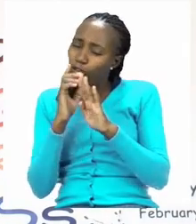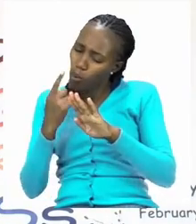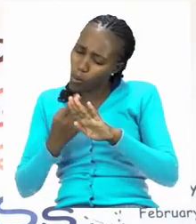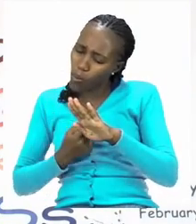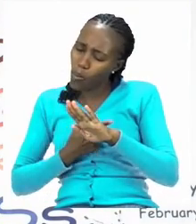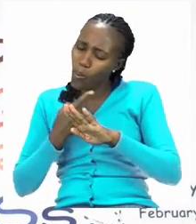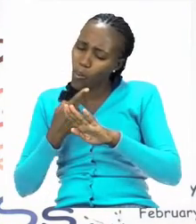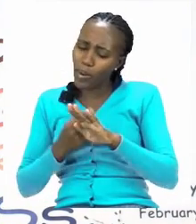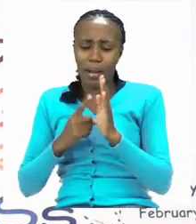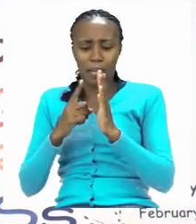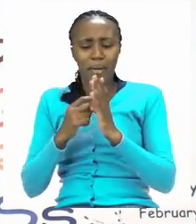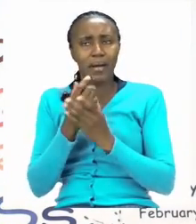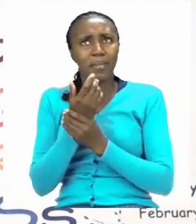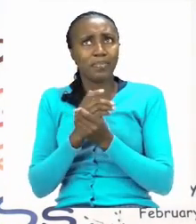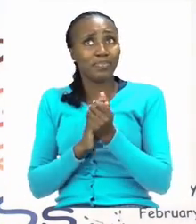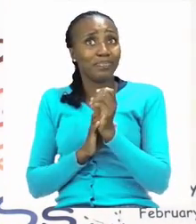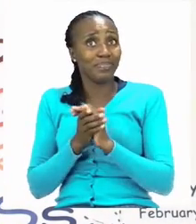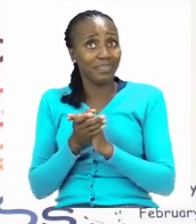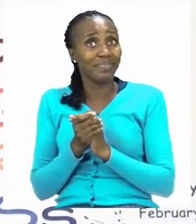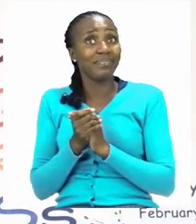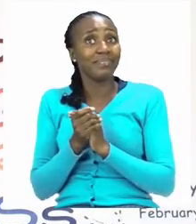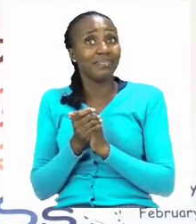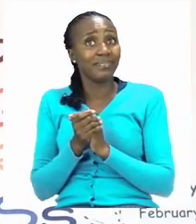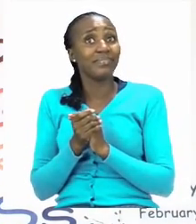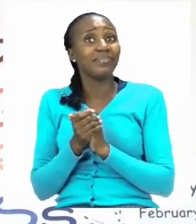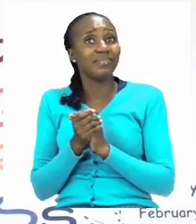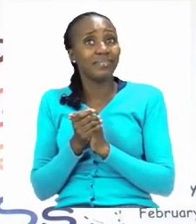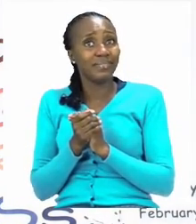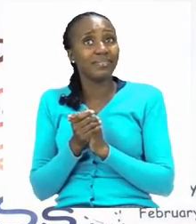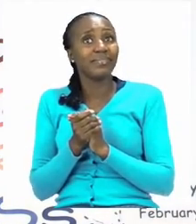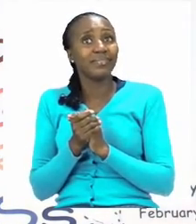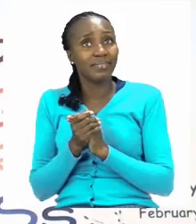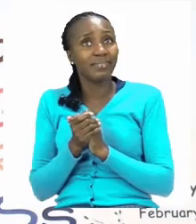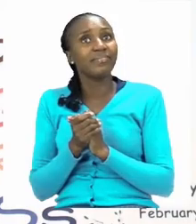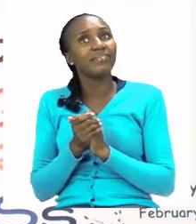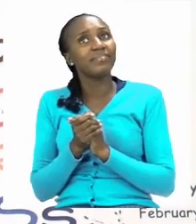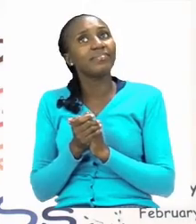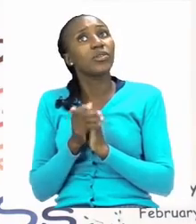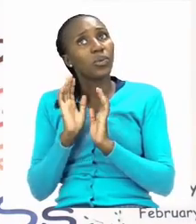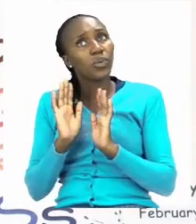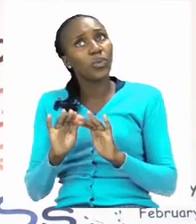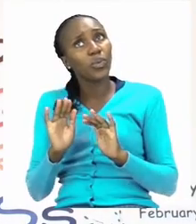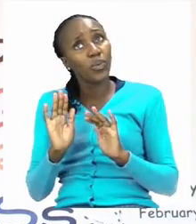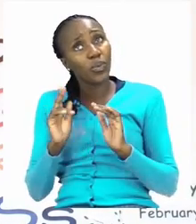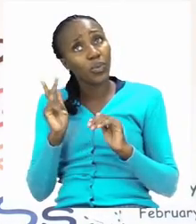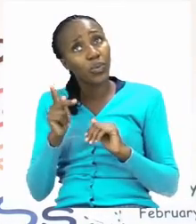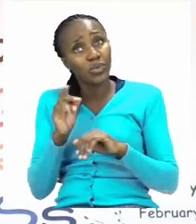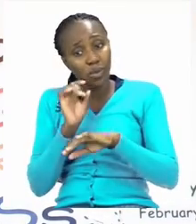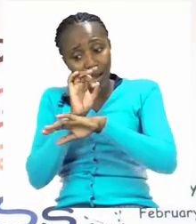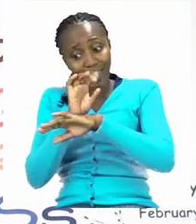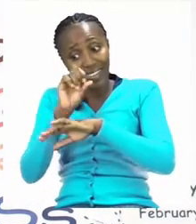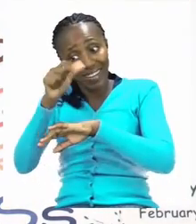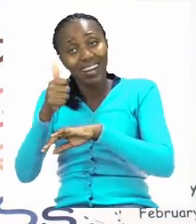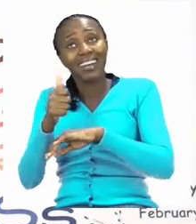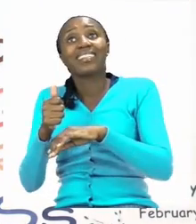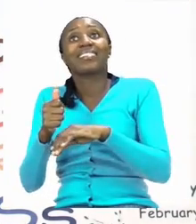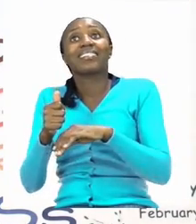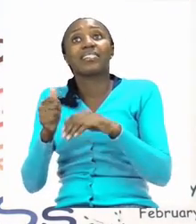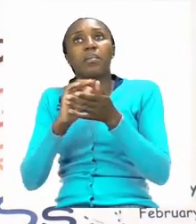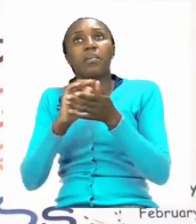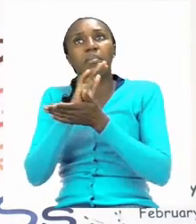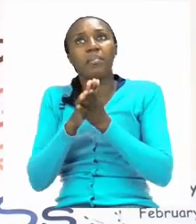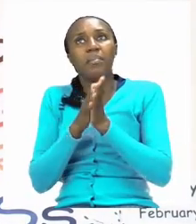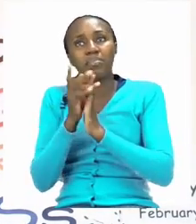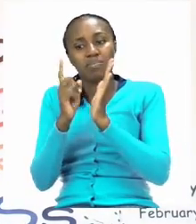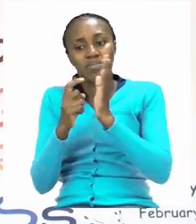and then remember to remind everyone around you to sanitize as well. Make sure your hands are dry before